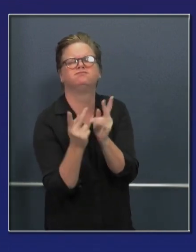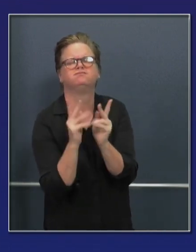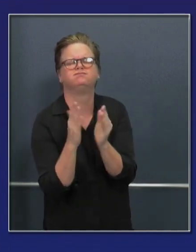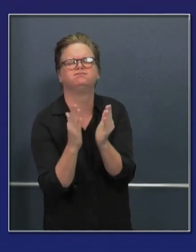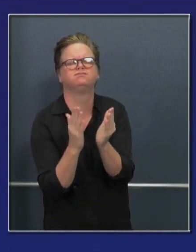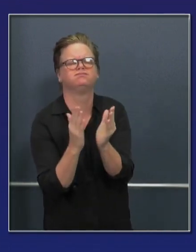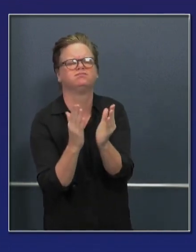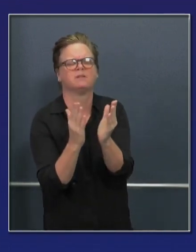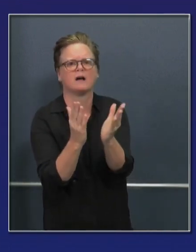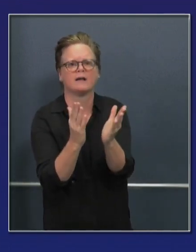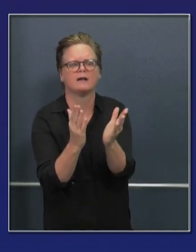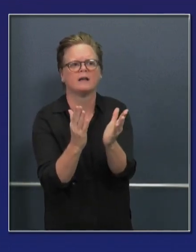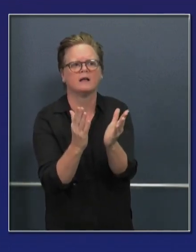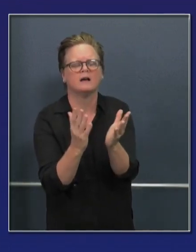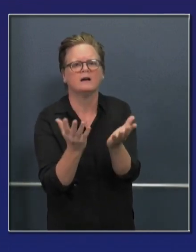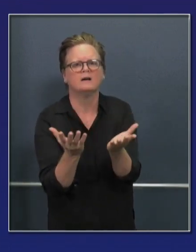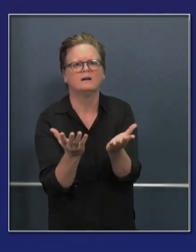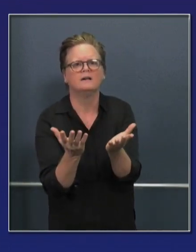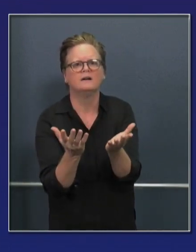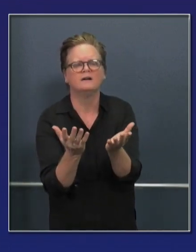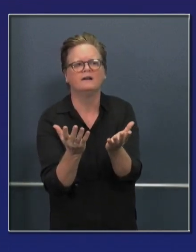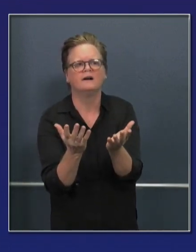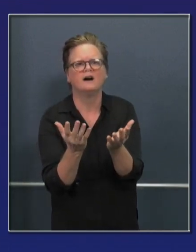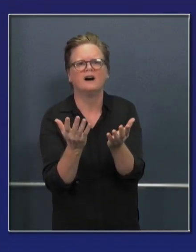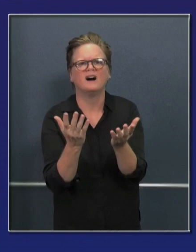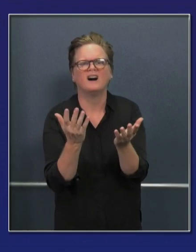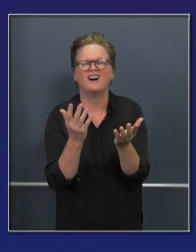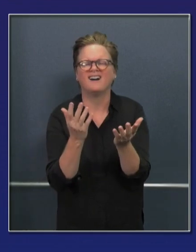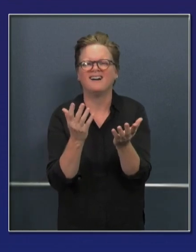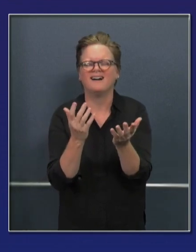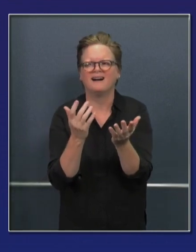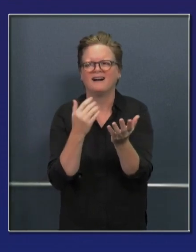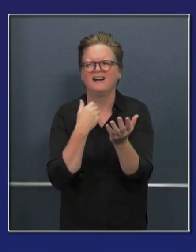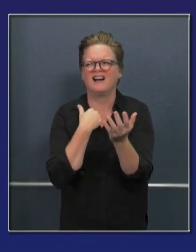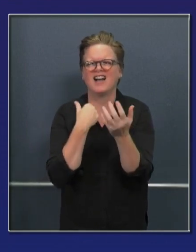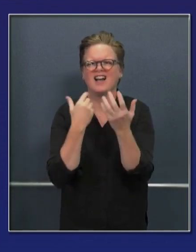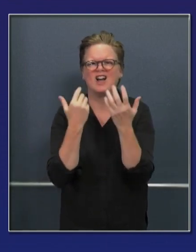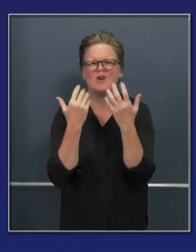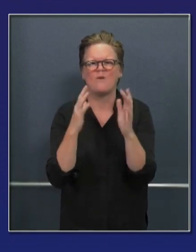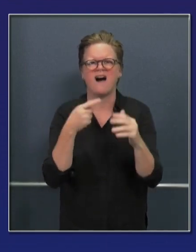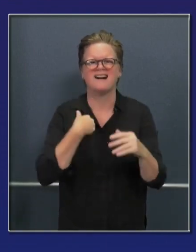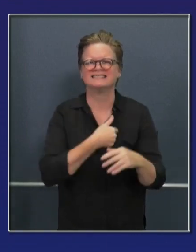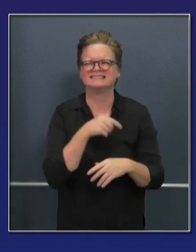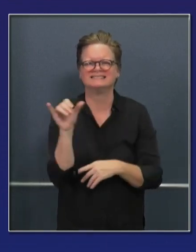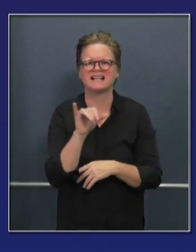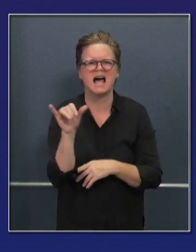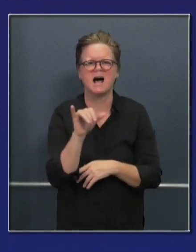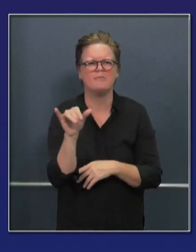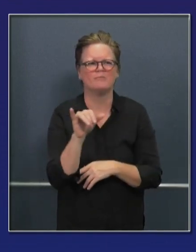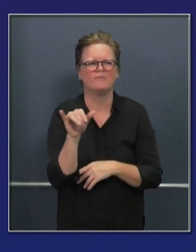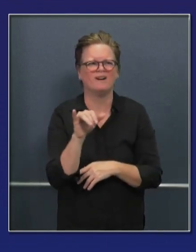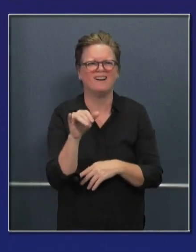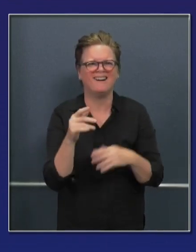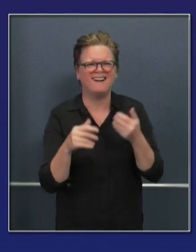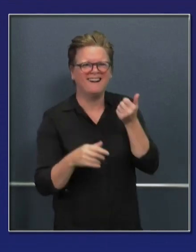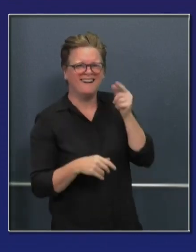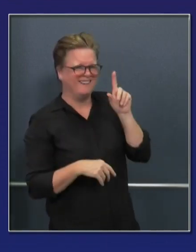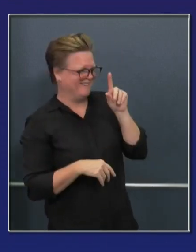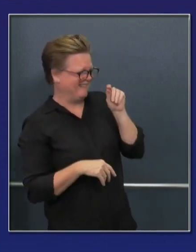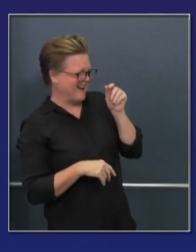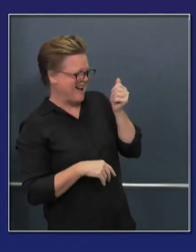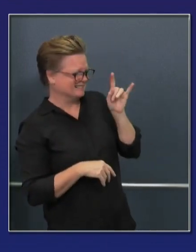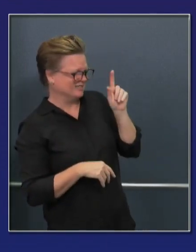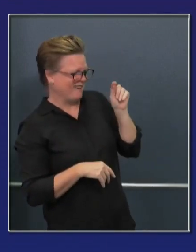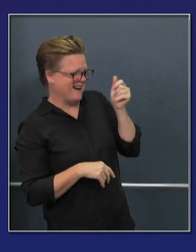wave as they experienced in 1918 in the fall and even in the early part of spring 1919, that third